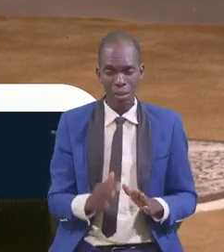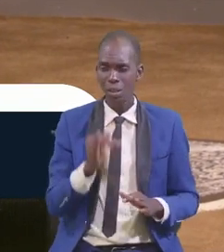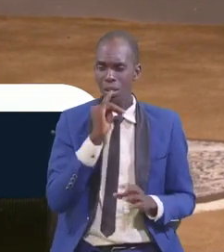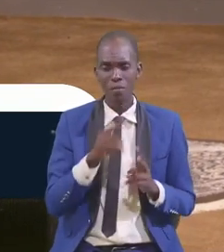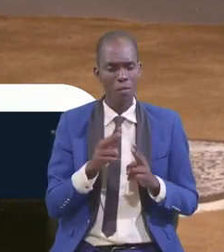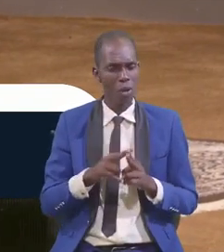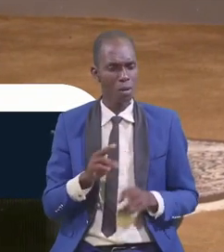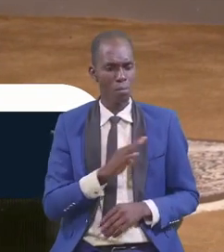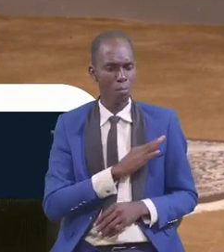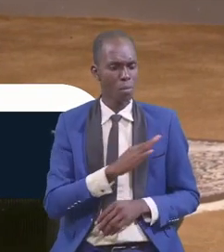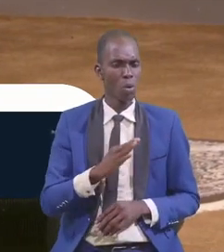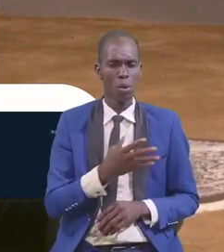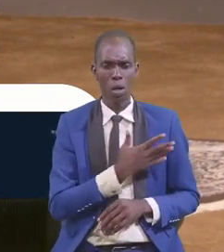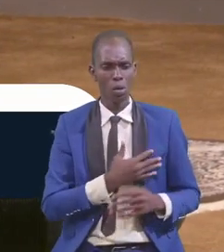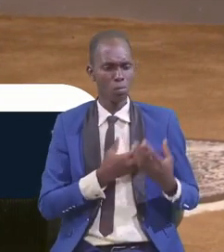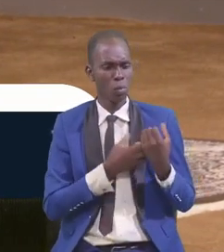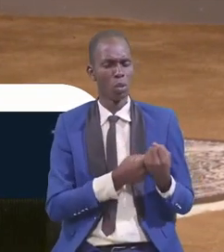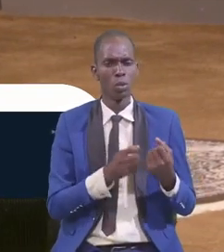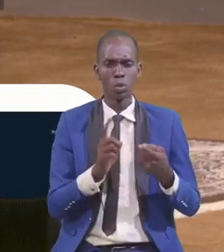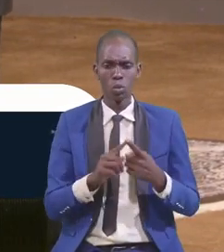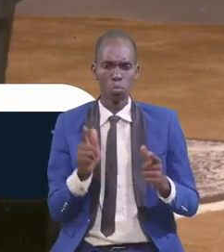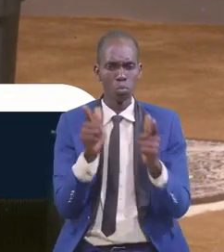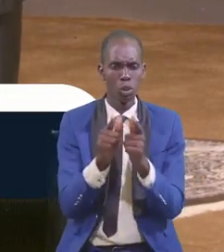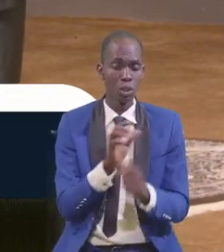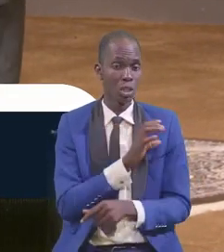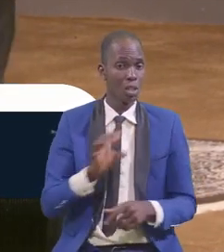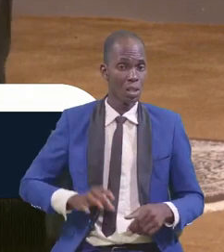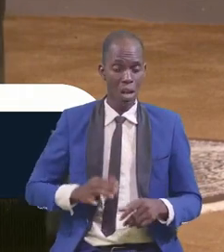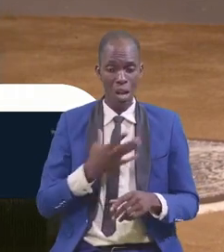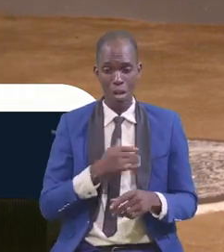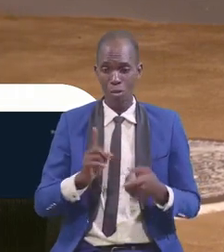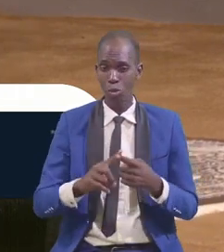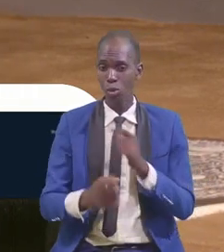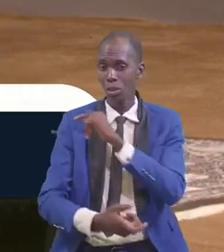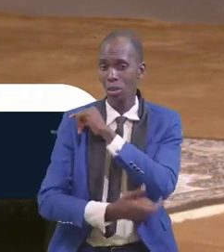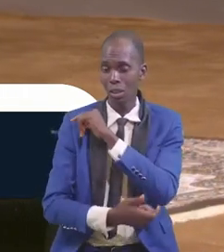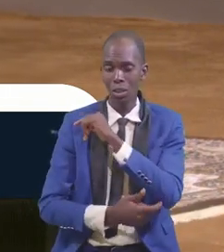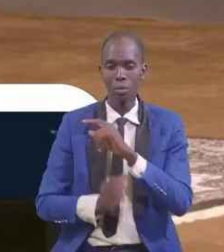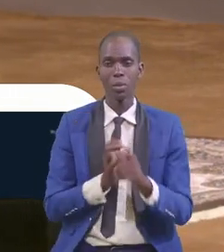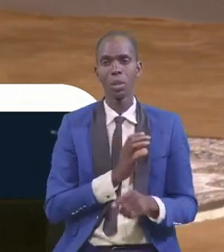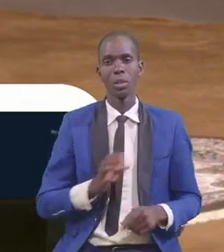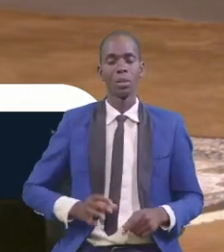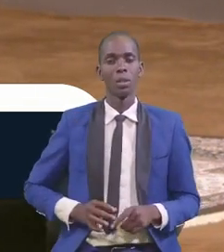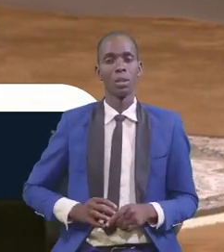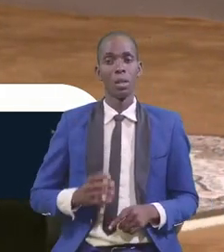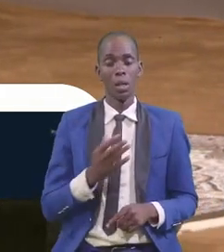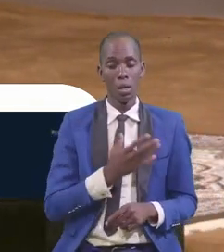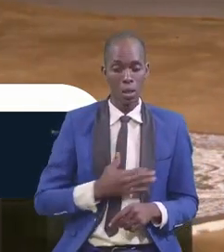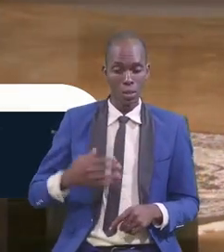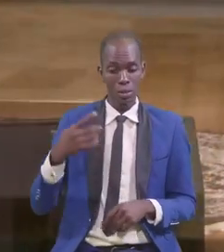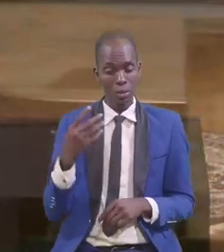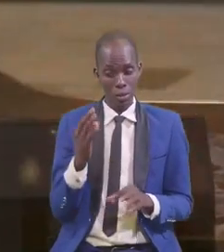to Christ and tempt Christ. And if a tempter, the tempter, will